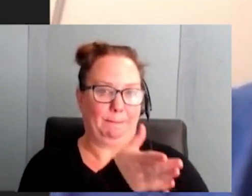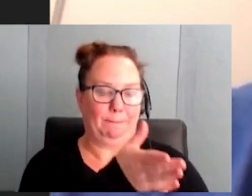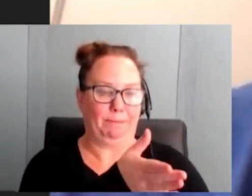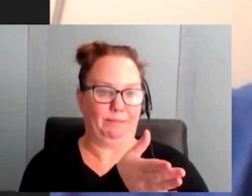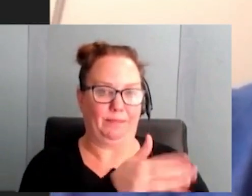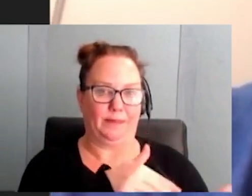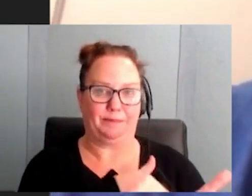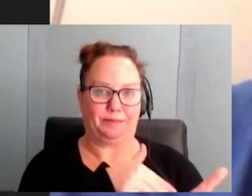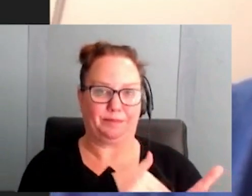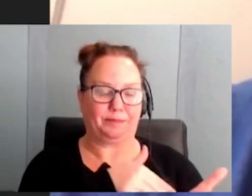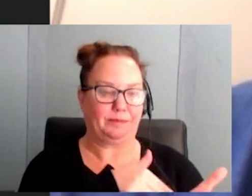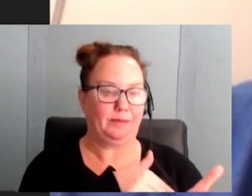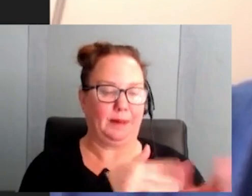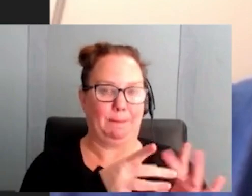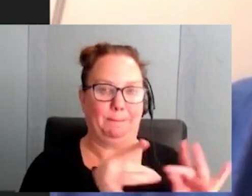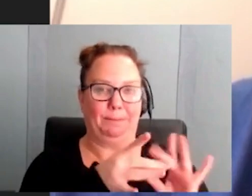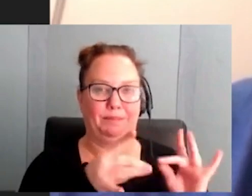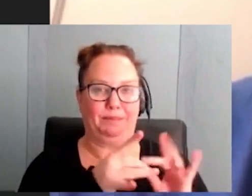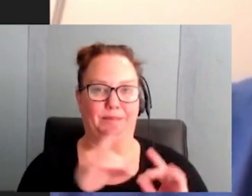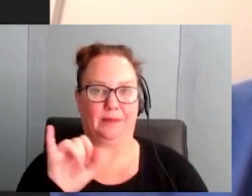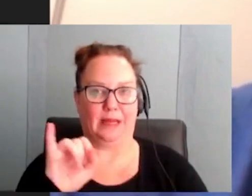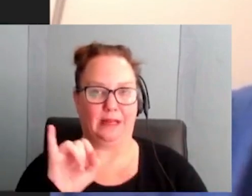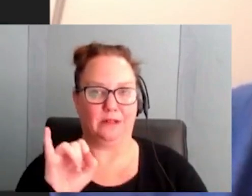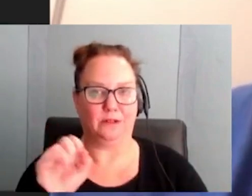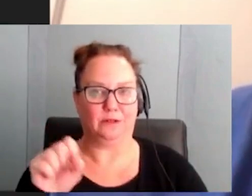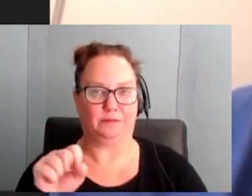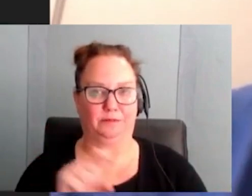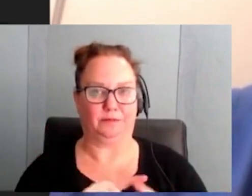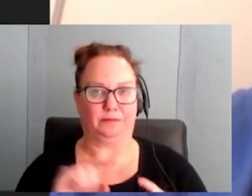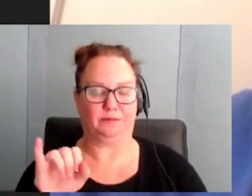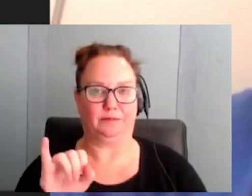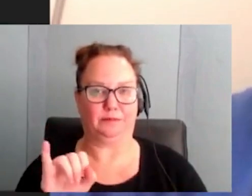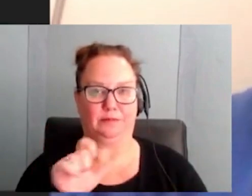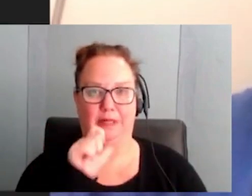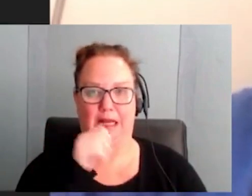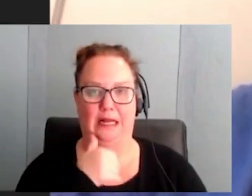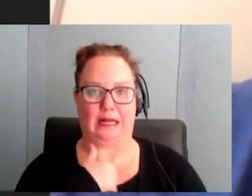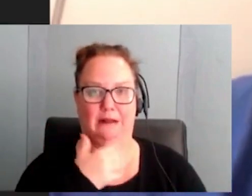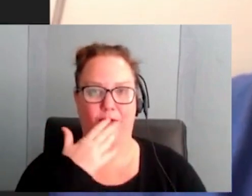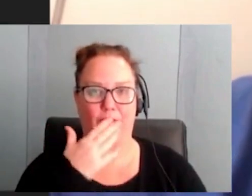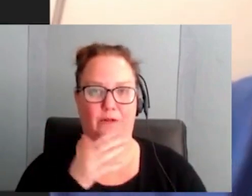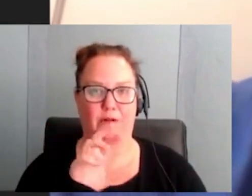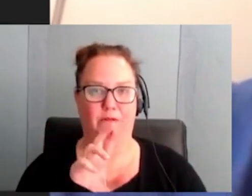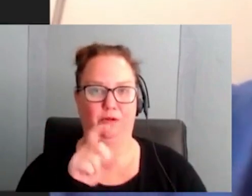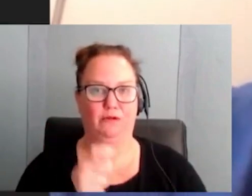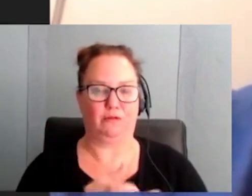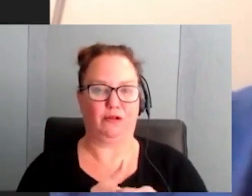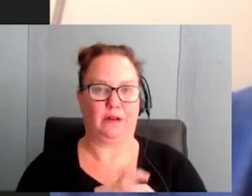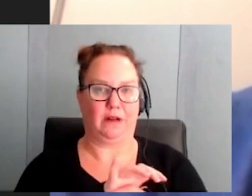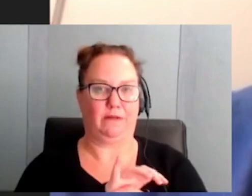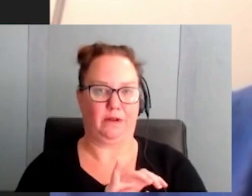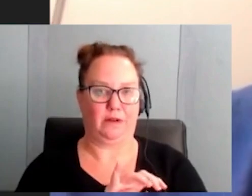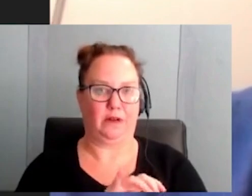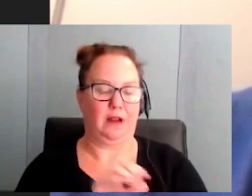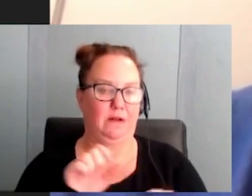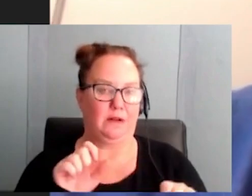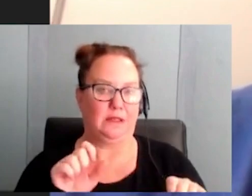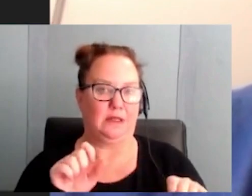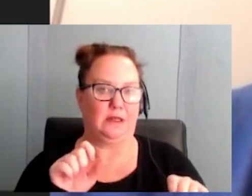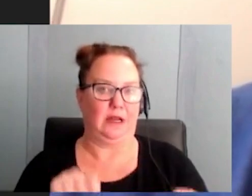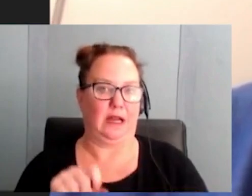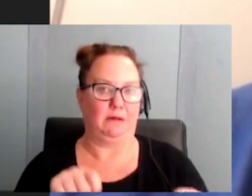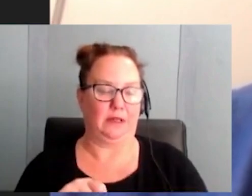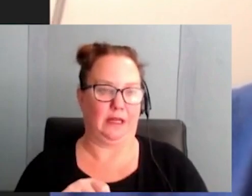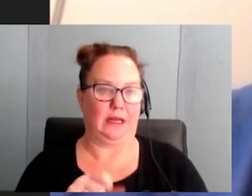Dr. Sethi mentioned, I had insurance, but I did not have good prescription coverage, and I was able to get